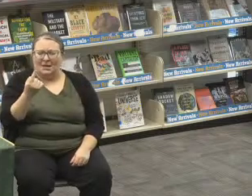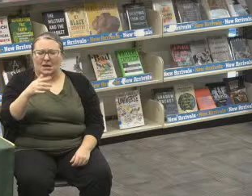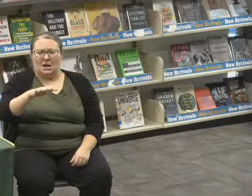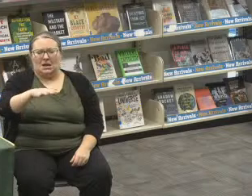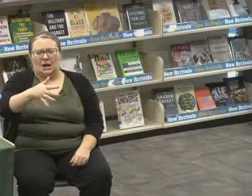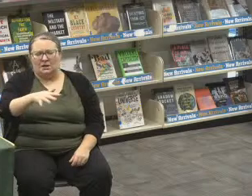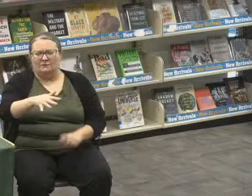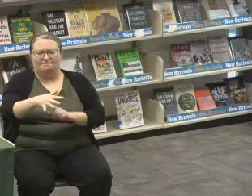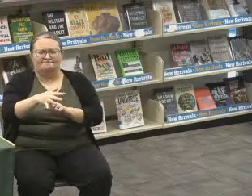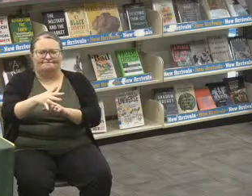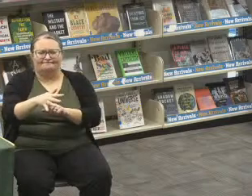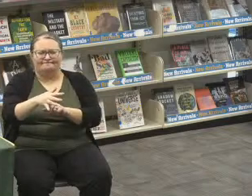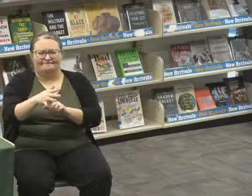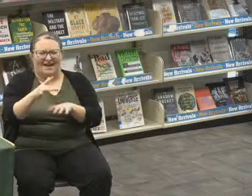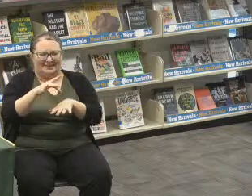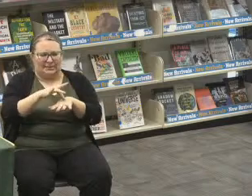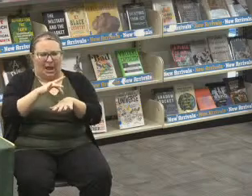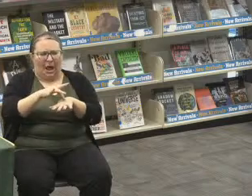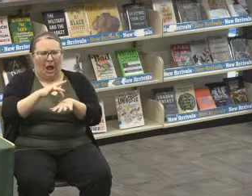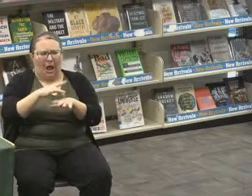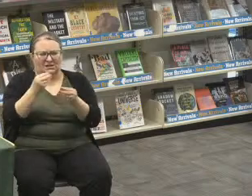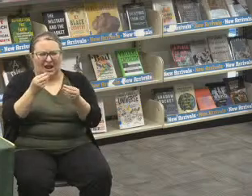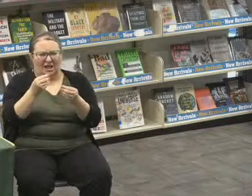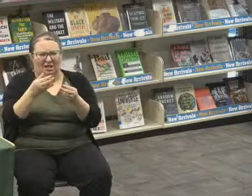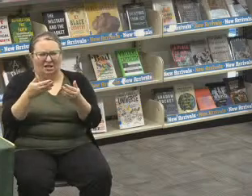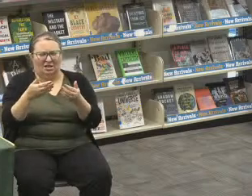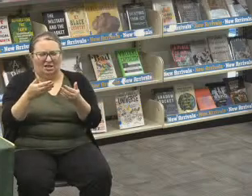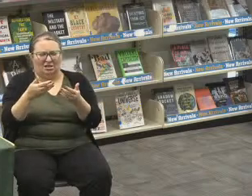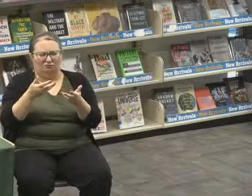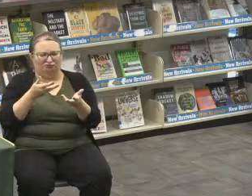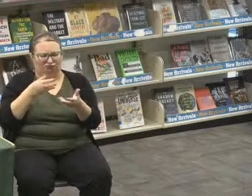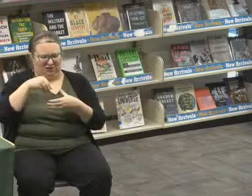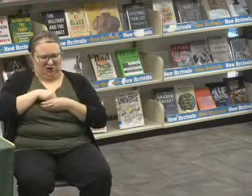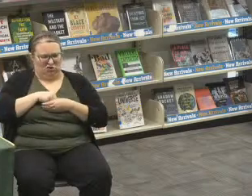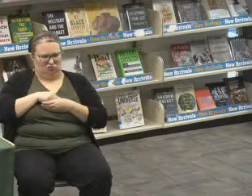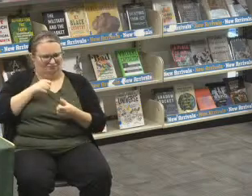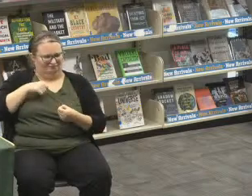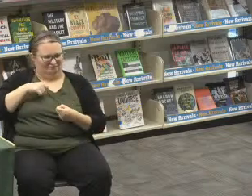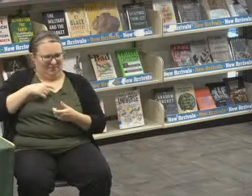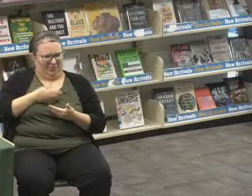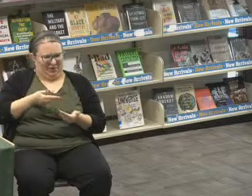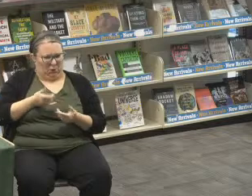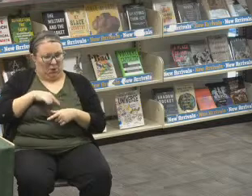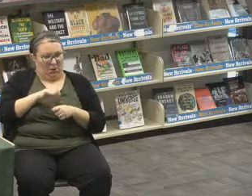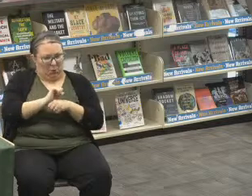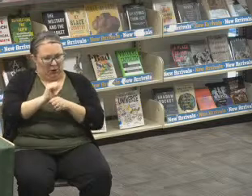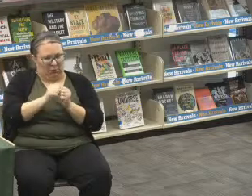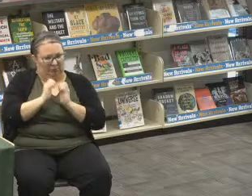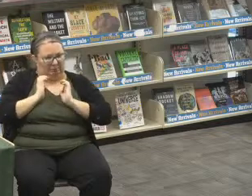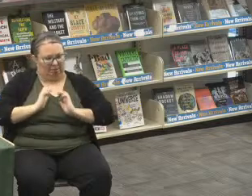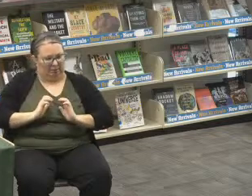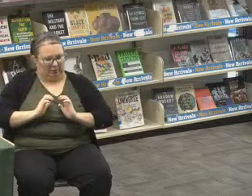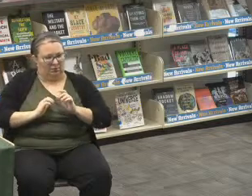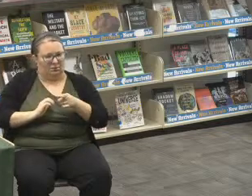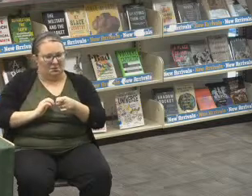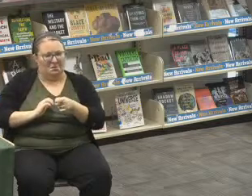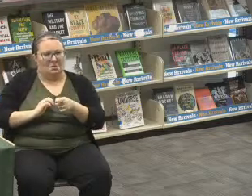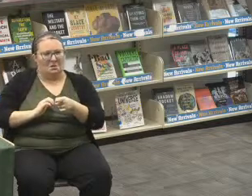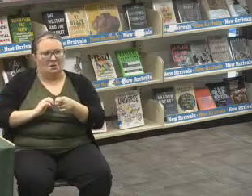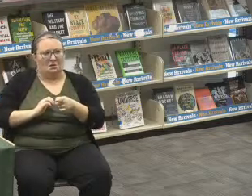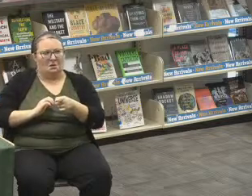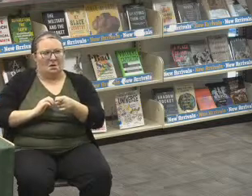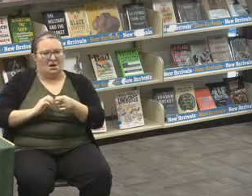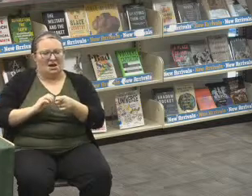a tactile interoceptive thing that would happen when I'm working with a client, where it's actually kind